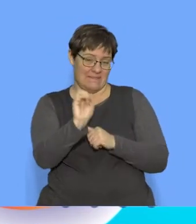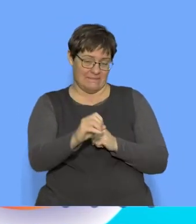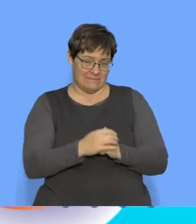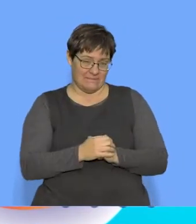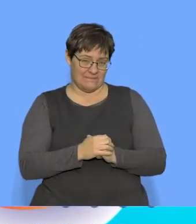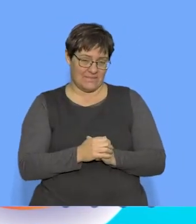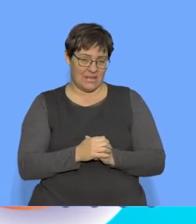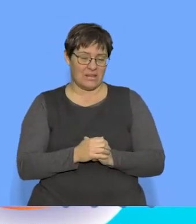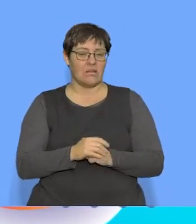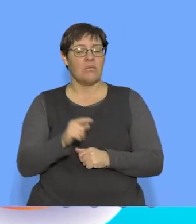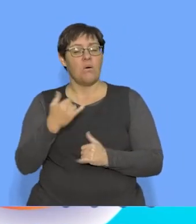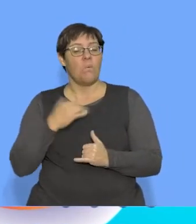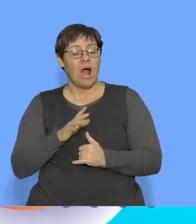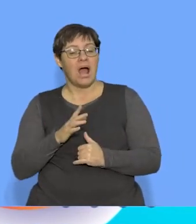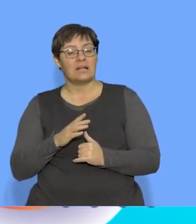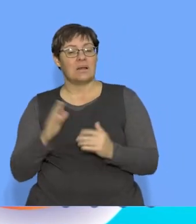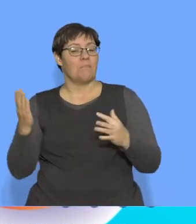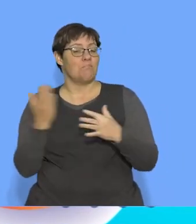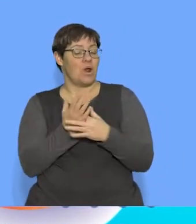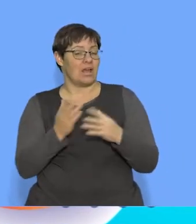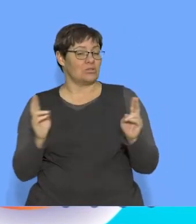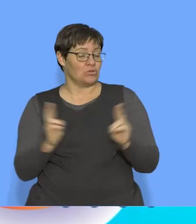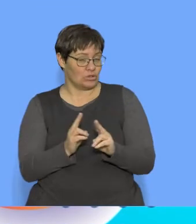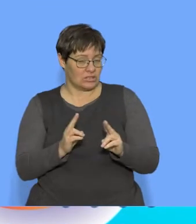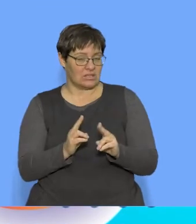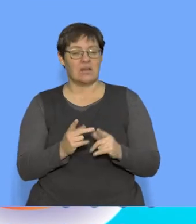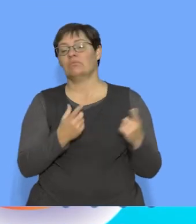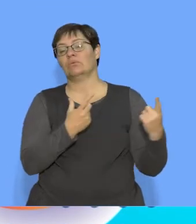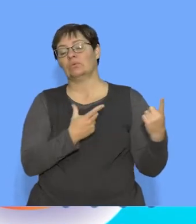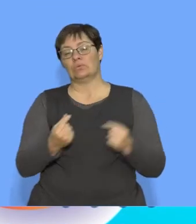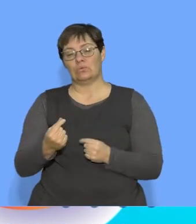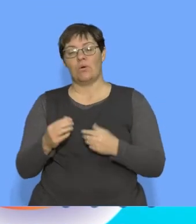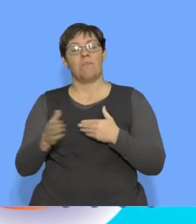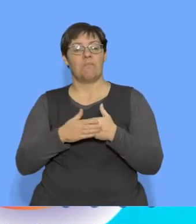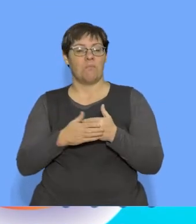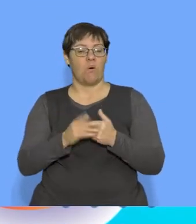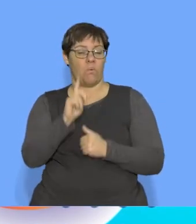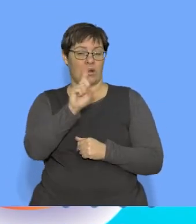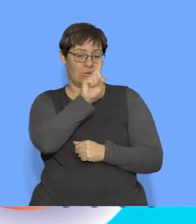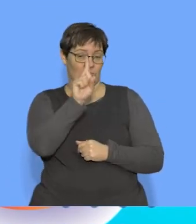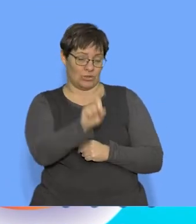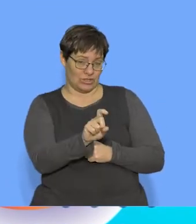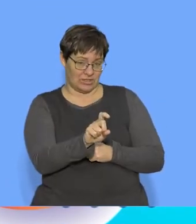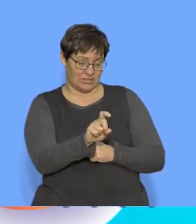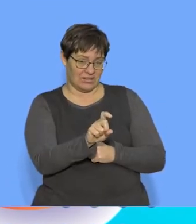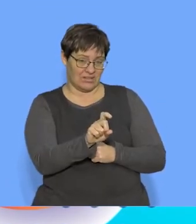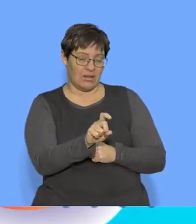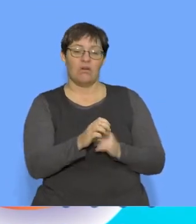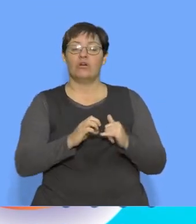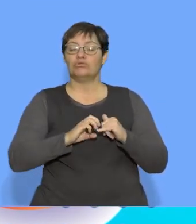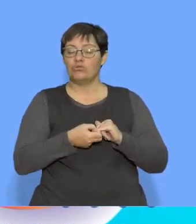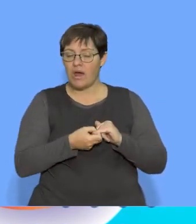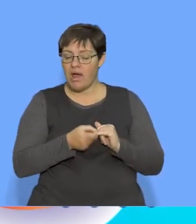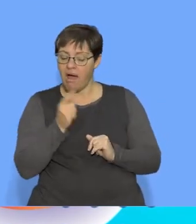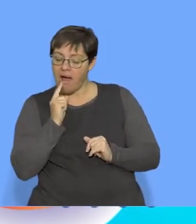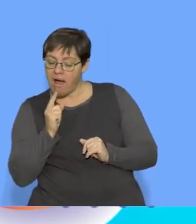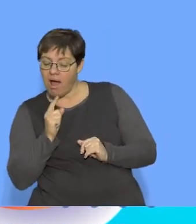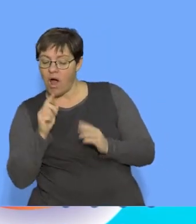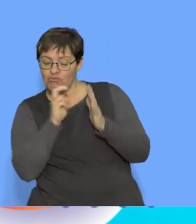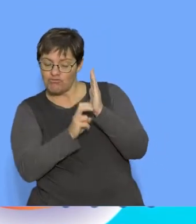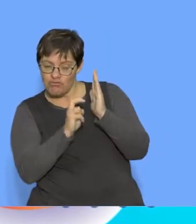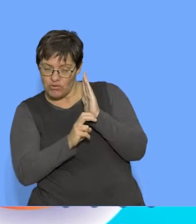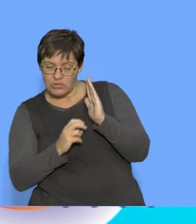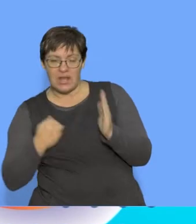it better. But for now, I want us to take a quick ad break, then we're gonna do one more question that is going to try and